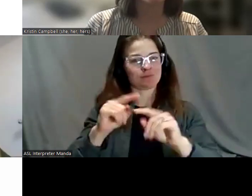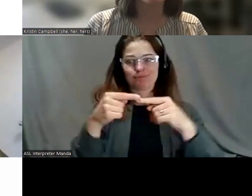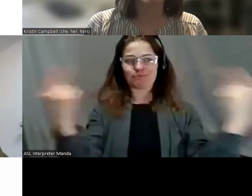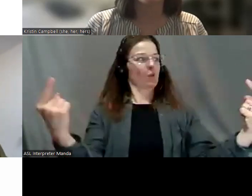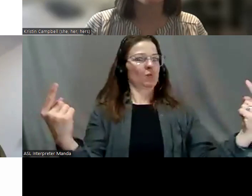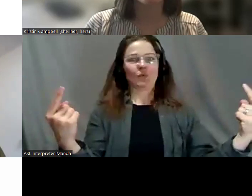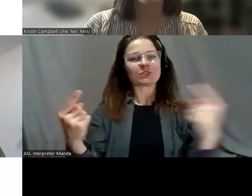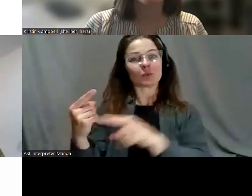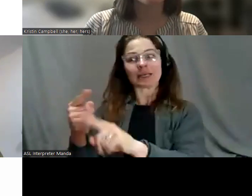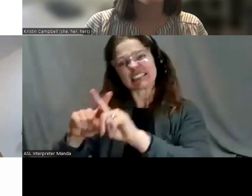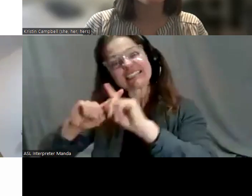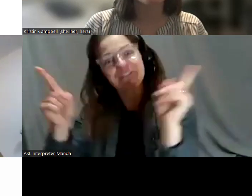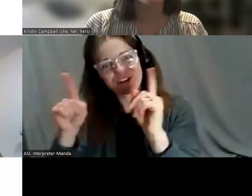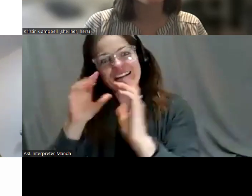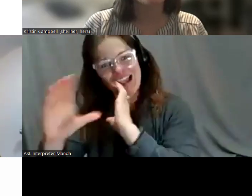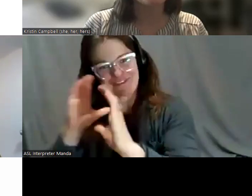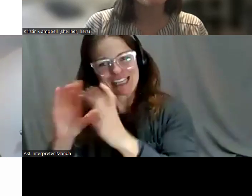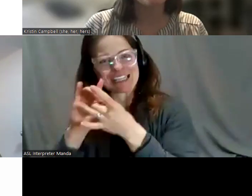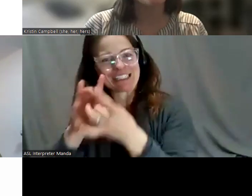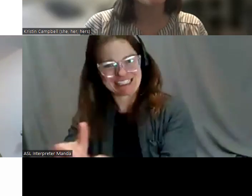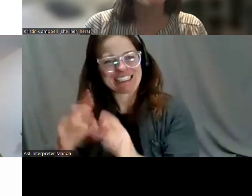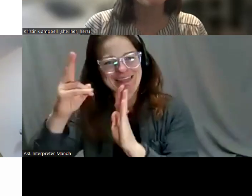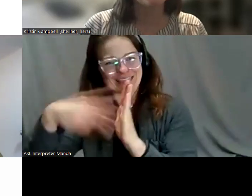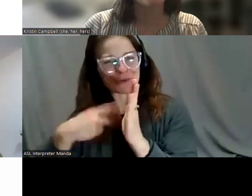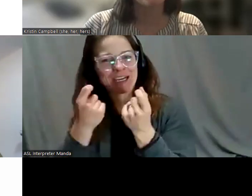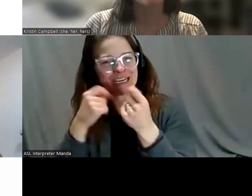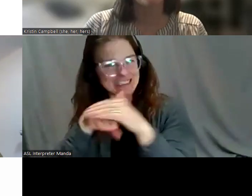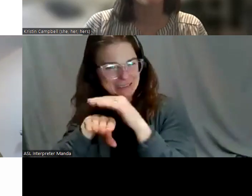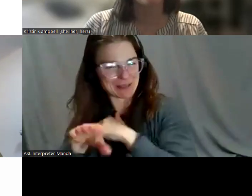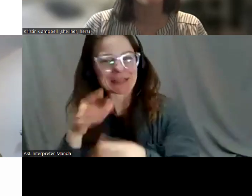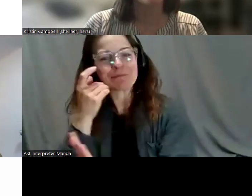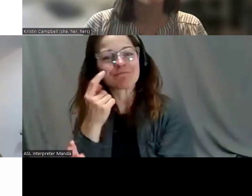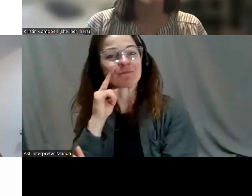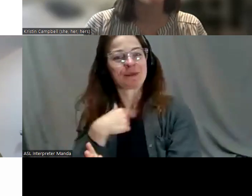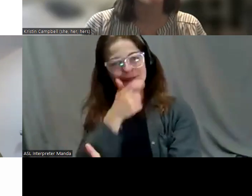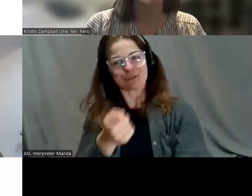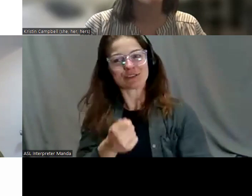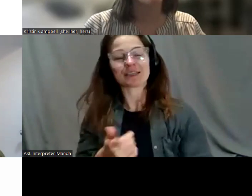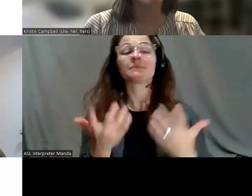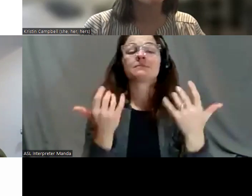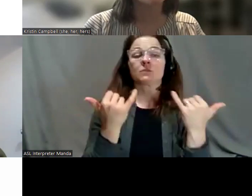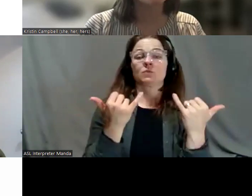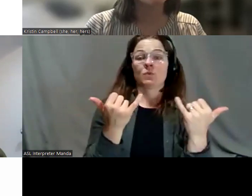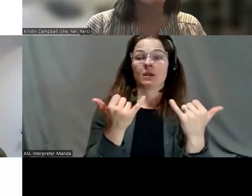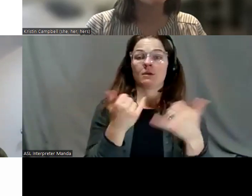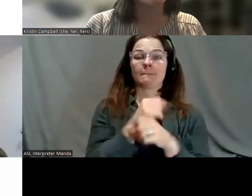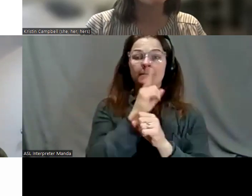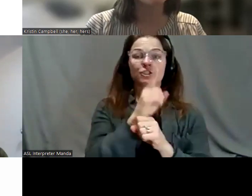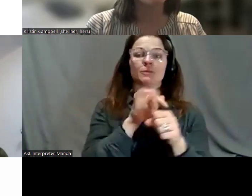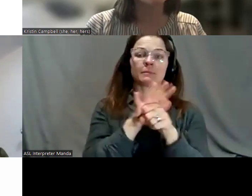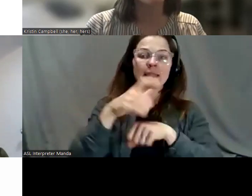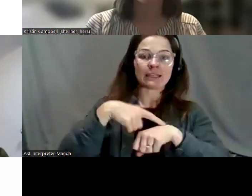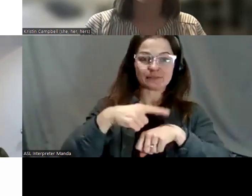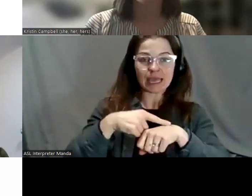conversation regarding literary accessibility, but I just found that very interesting. Right now, I do want to make sure that we have time to